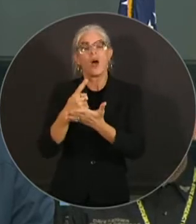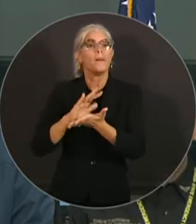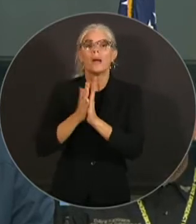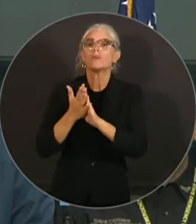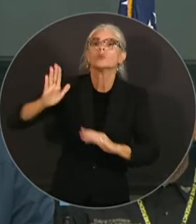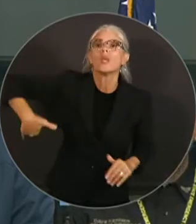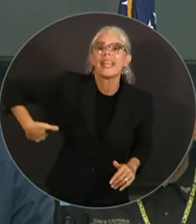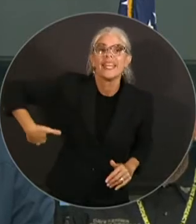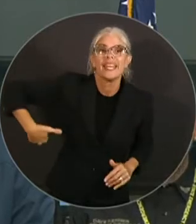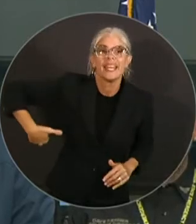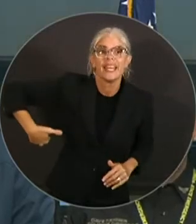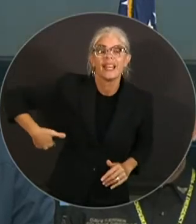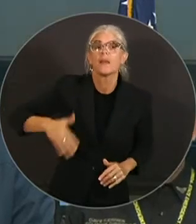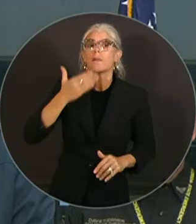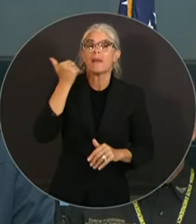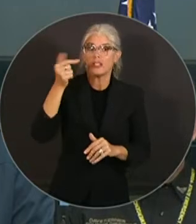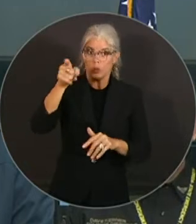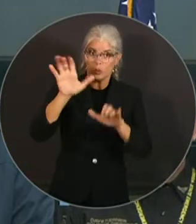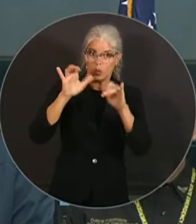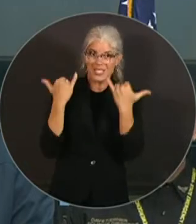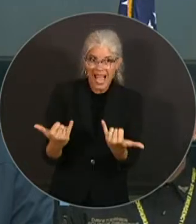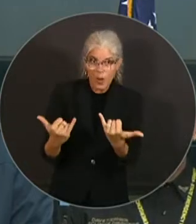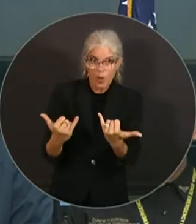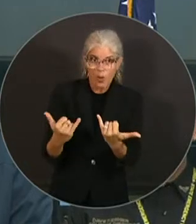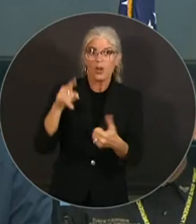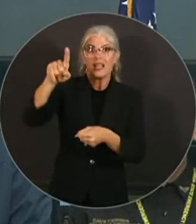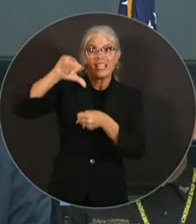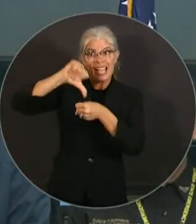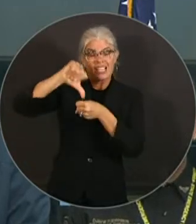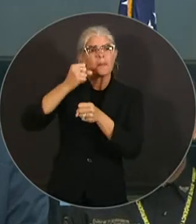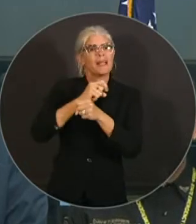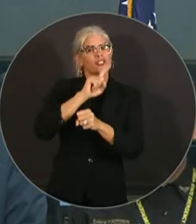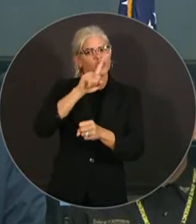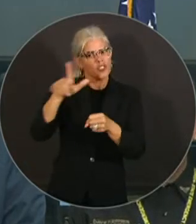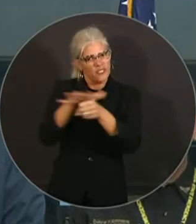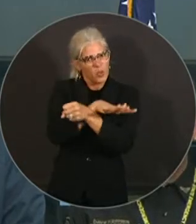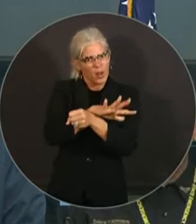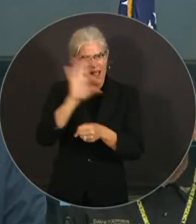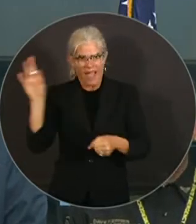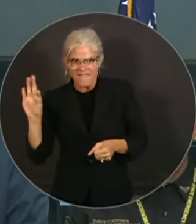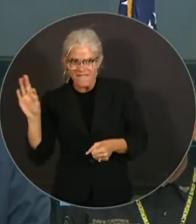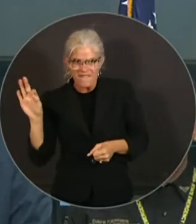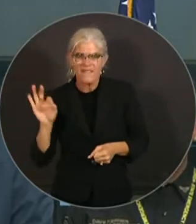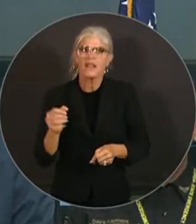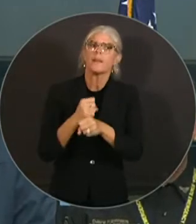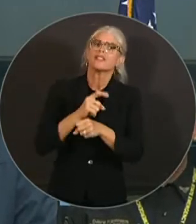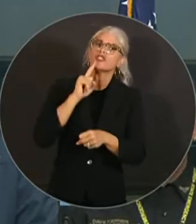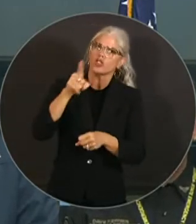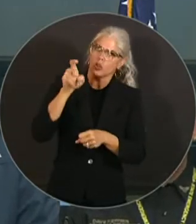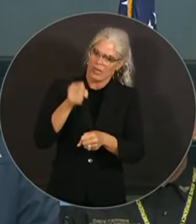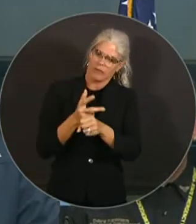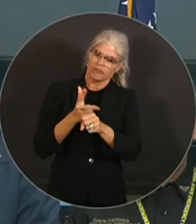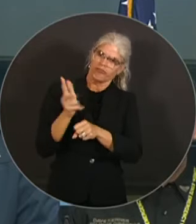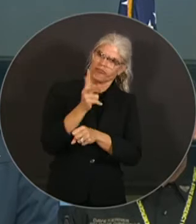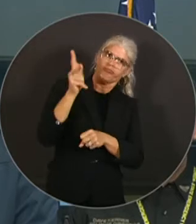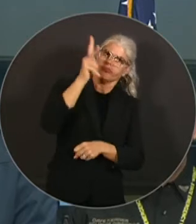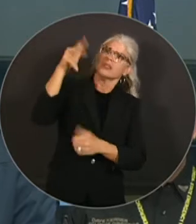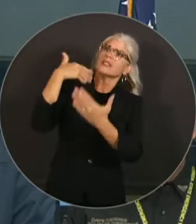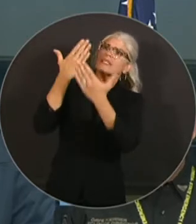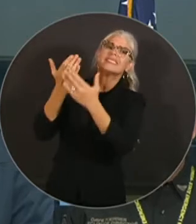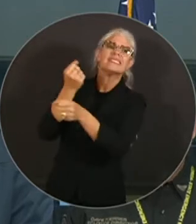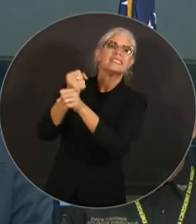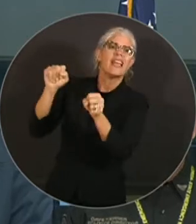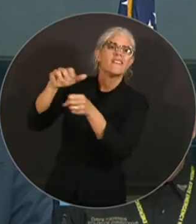or halfway charged, you should be able to evacuate tens of miles further inland to a safe location and away from the storm